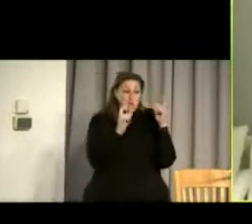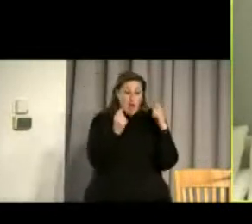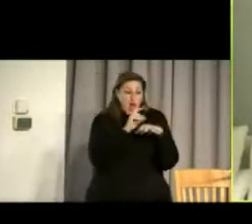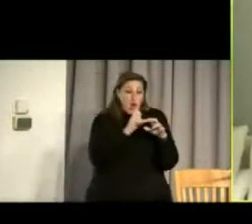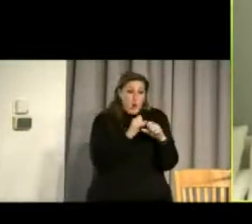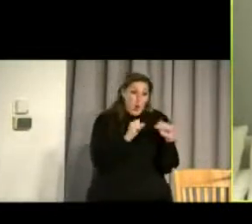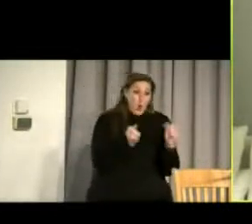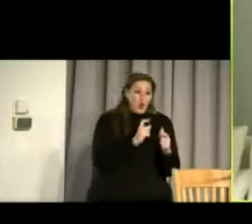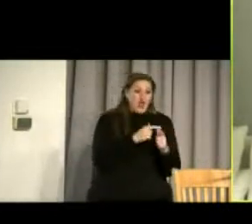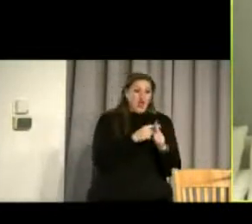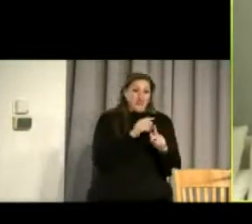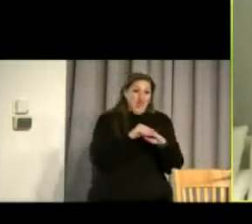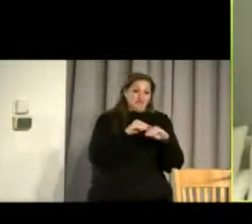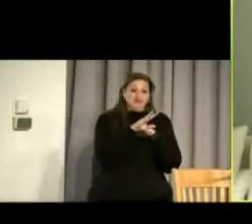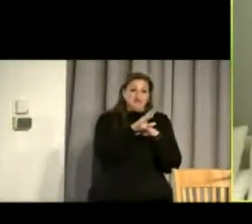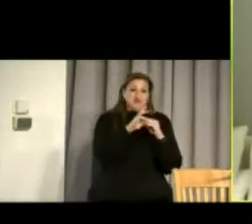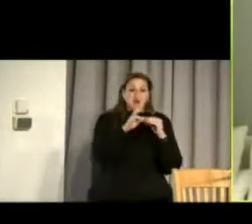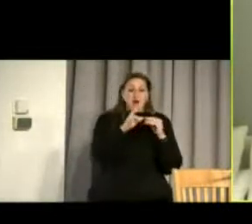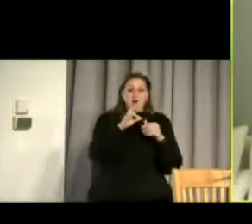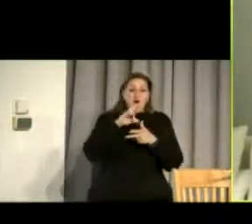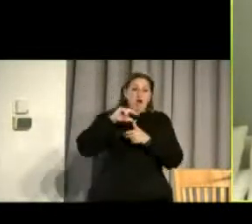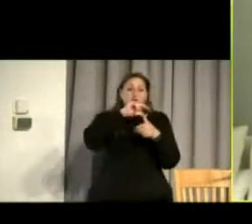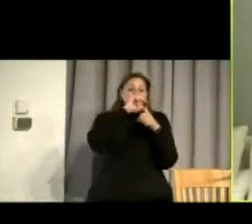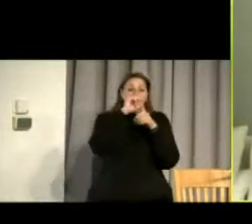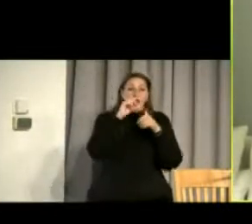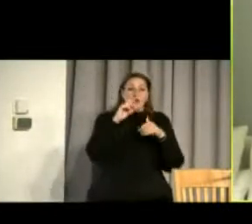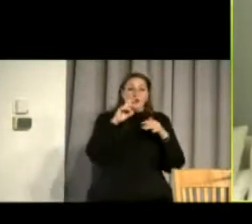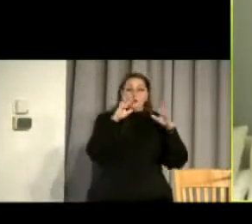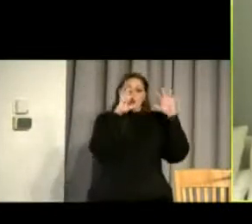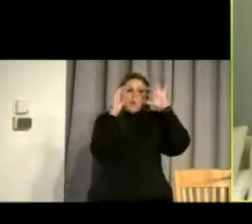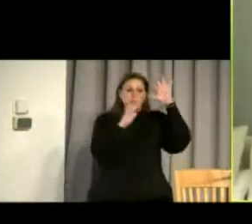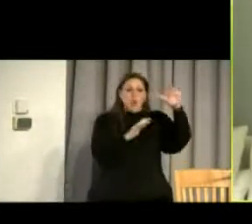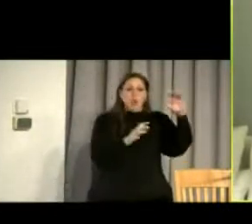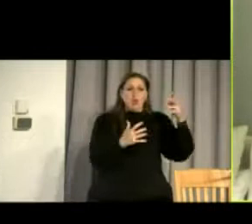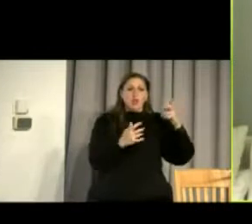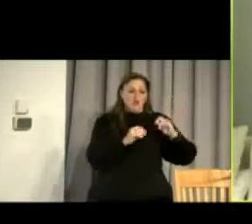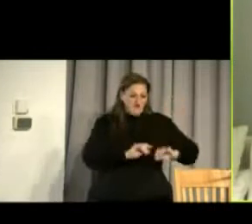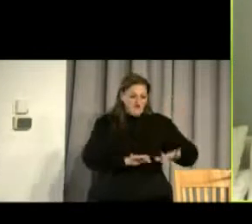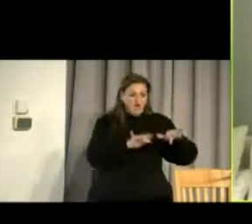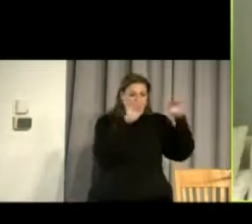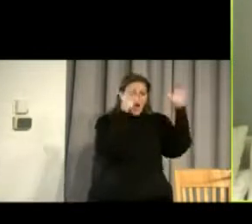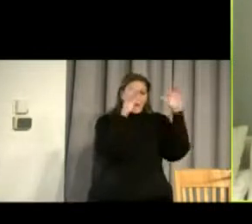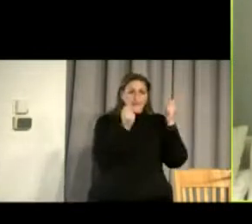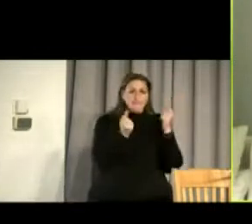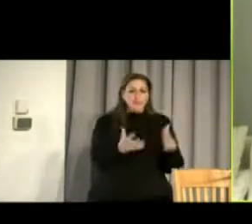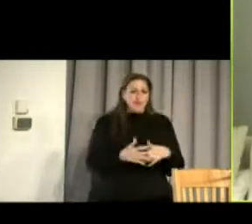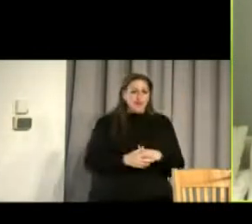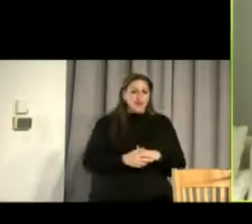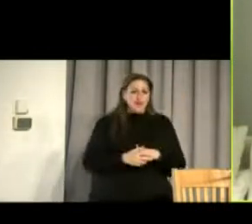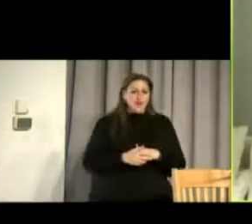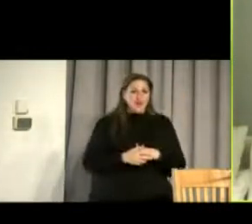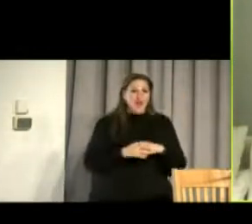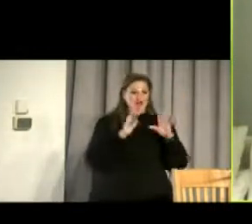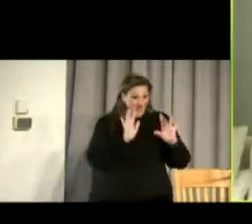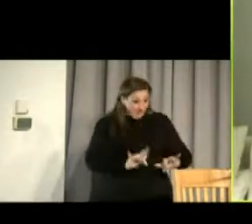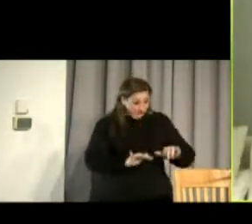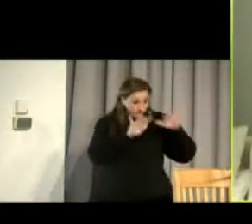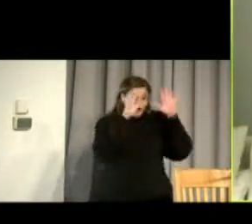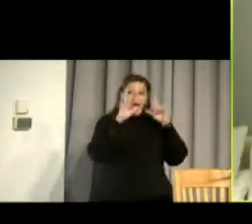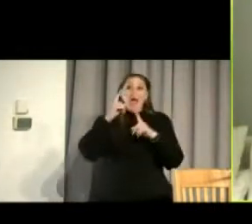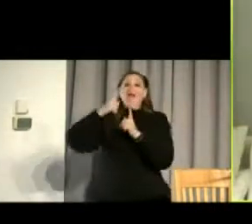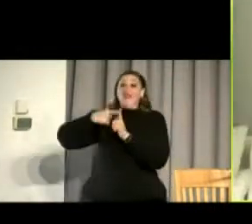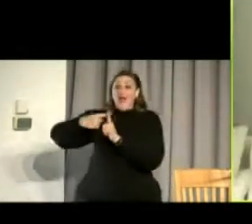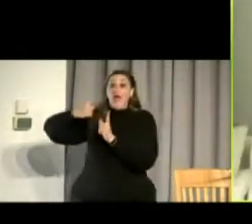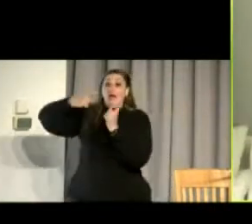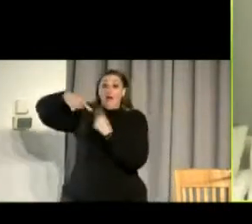rural communities, Black rural communities. Right after that tropical storm, we had a tornado that hit the city